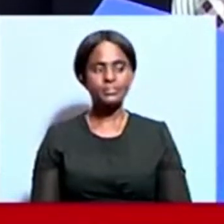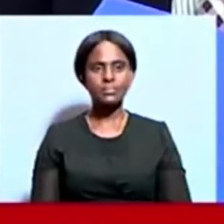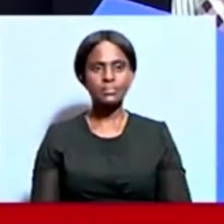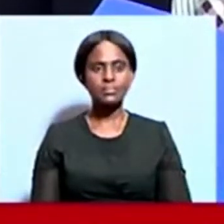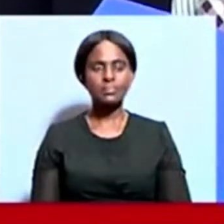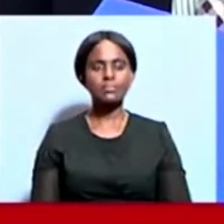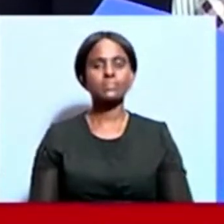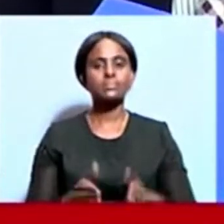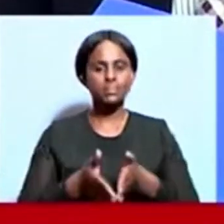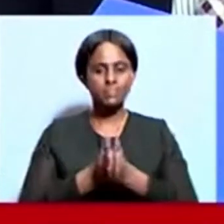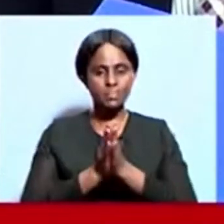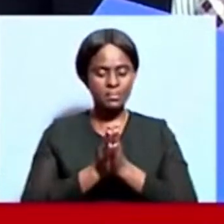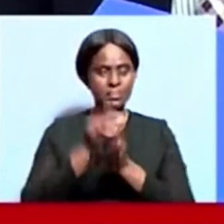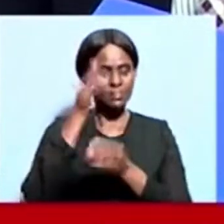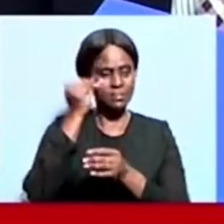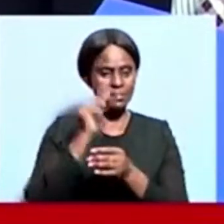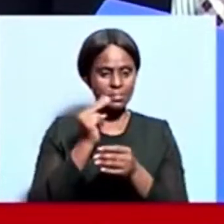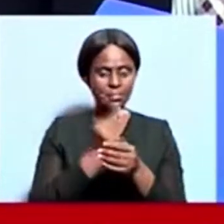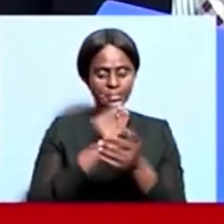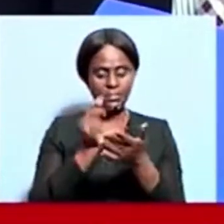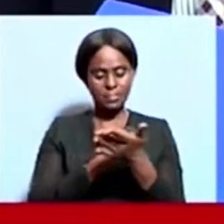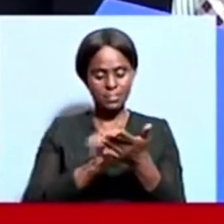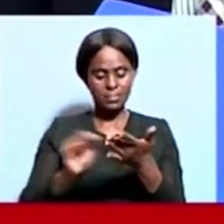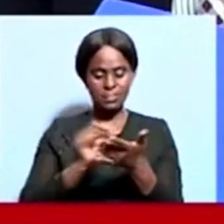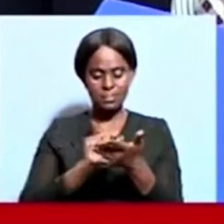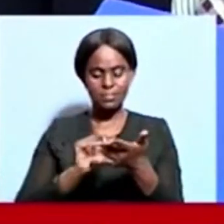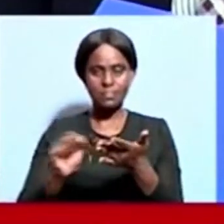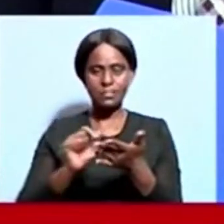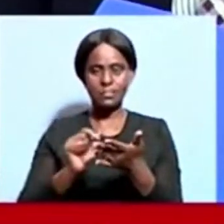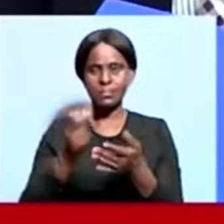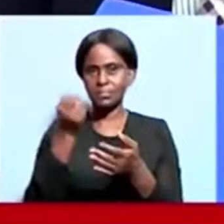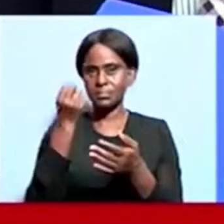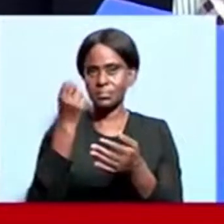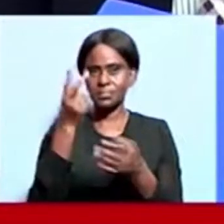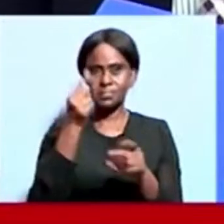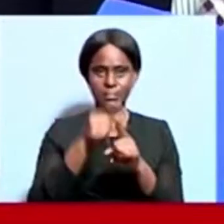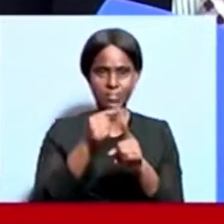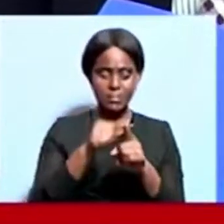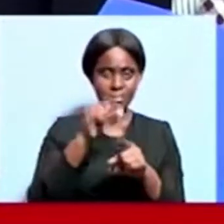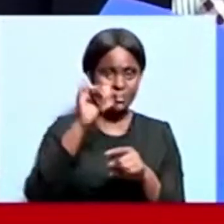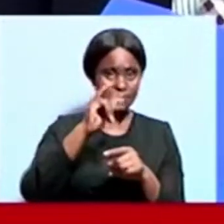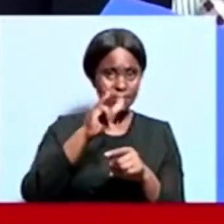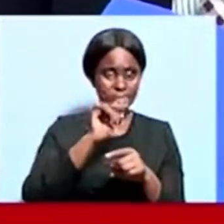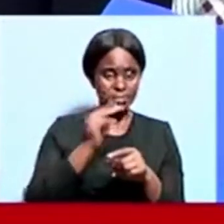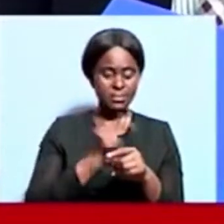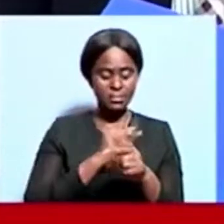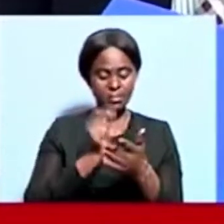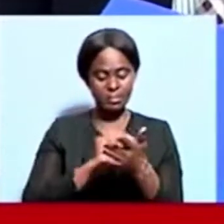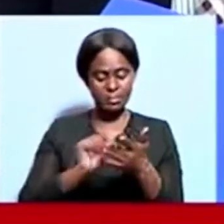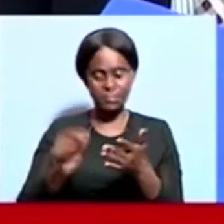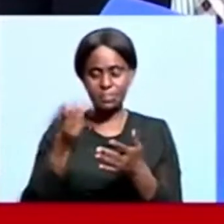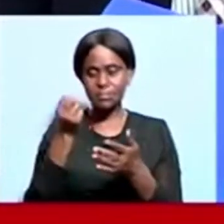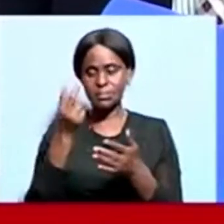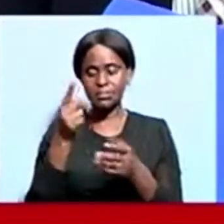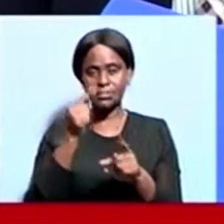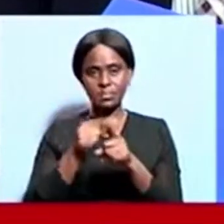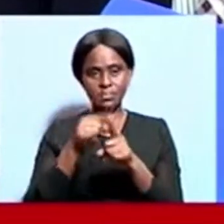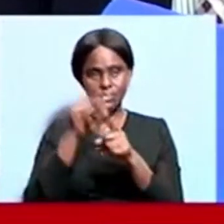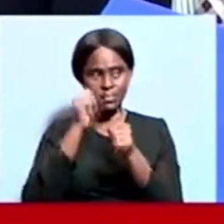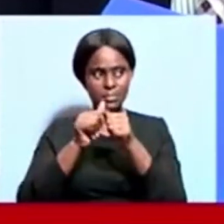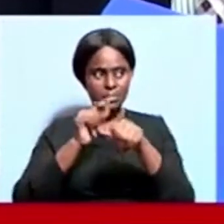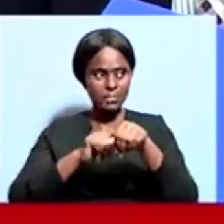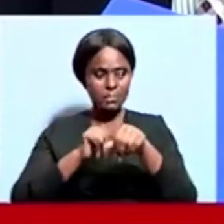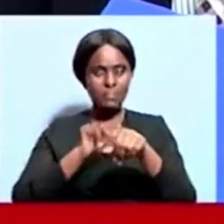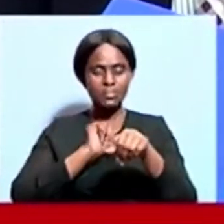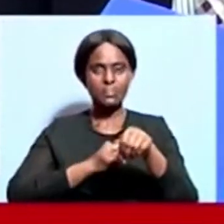You ask why we wrote on, is it 12th December? Yes. We wrote on 12th December because at this point we